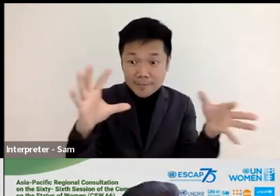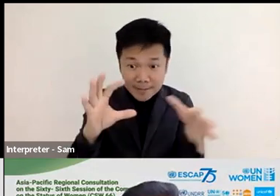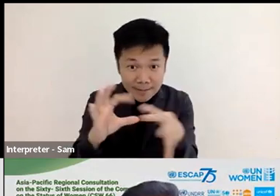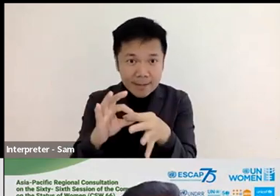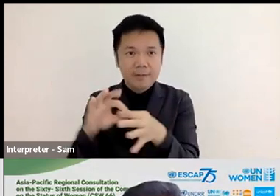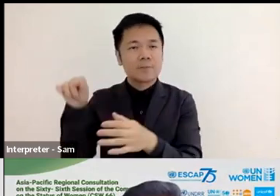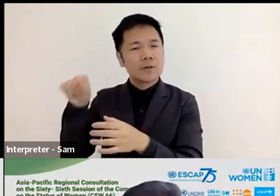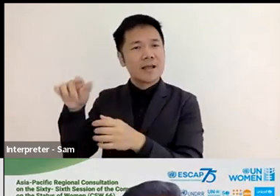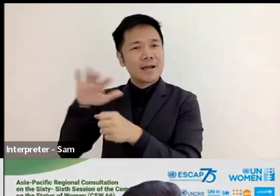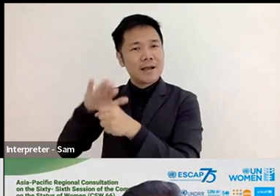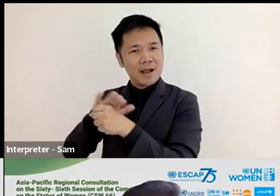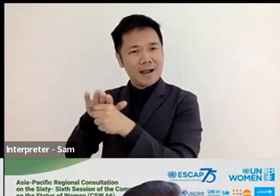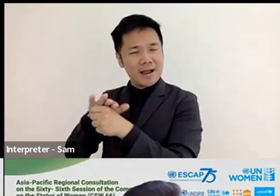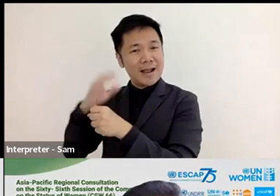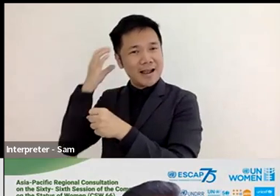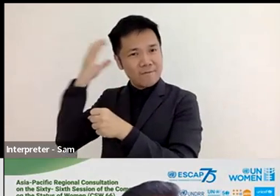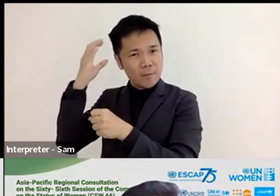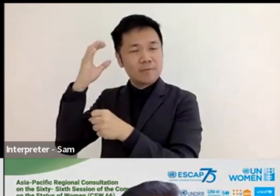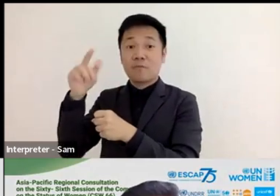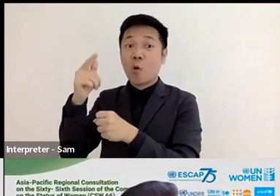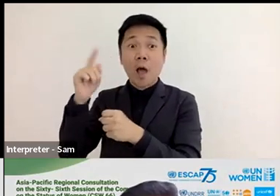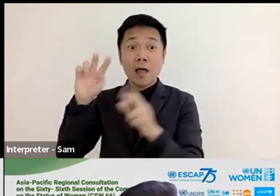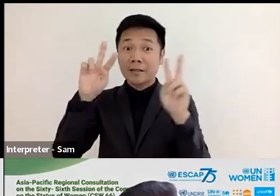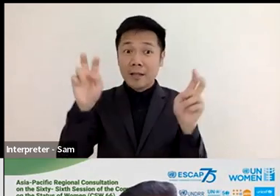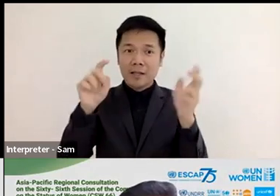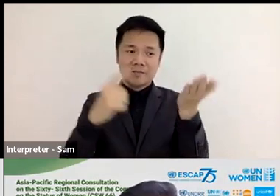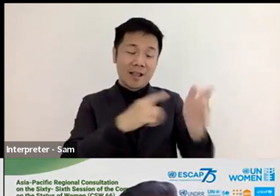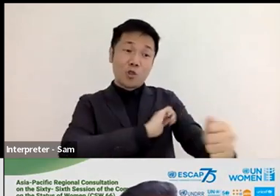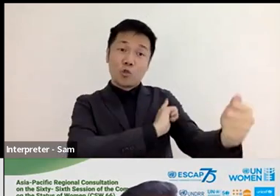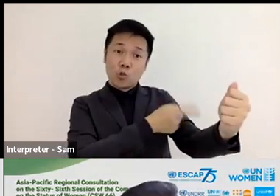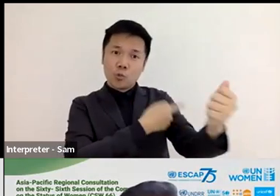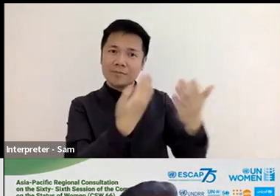of renewable technology. But I think the most